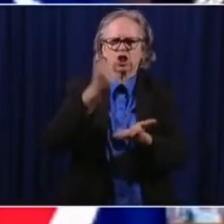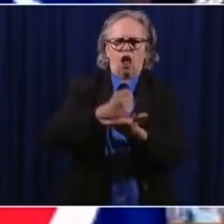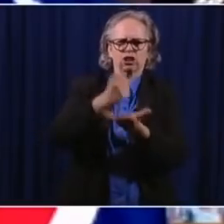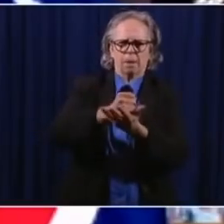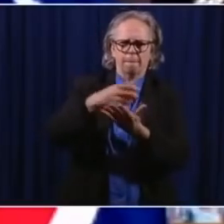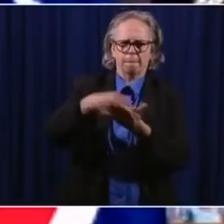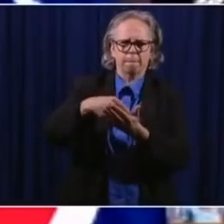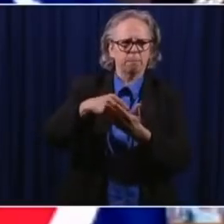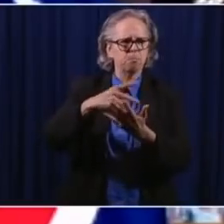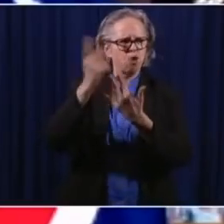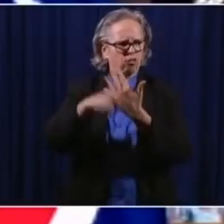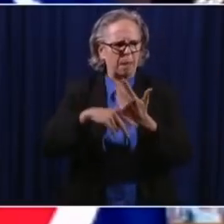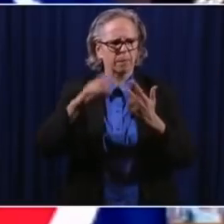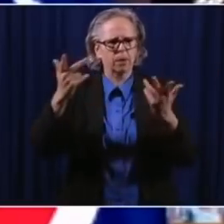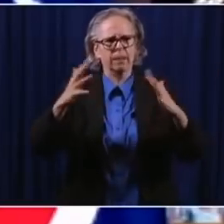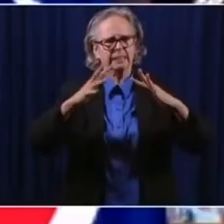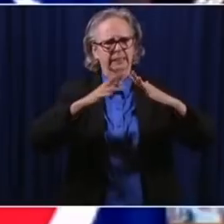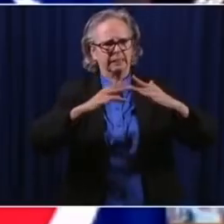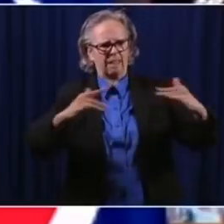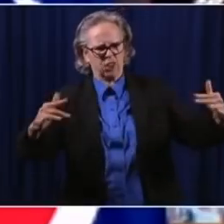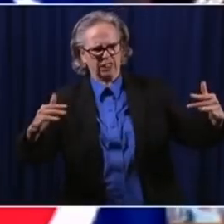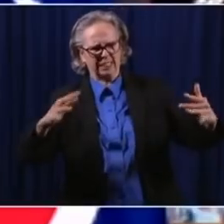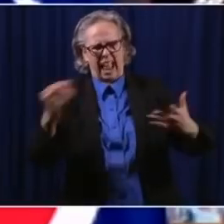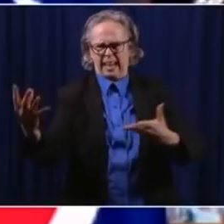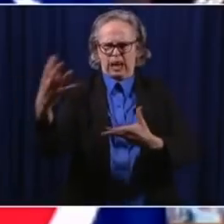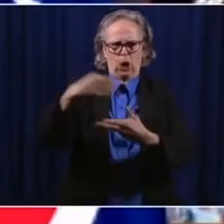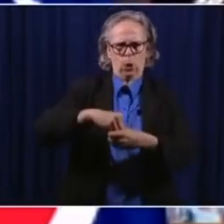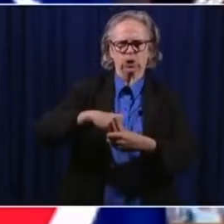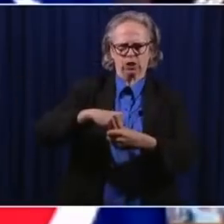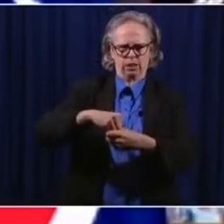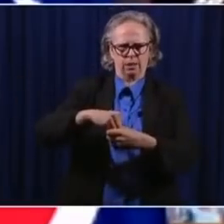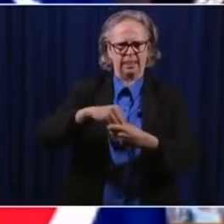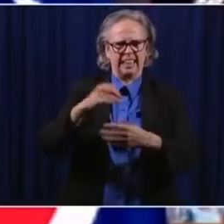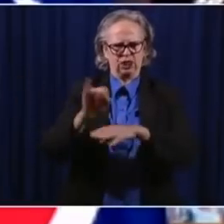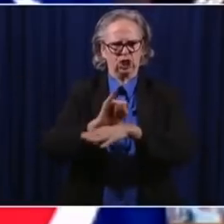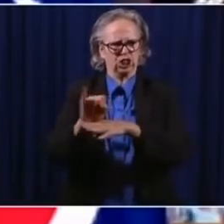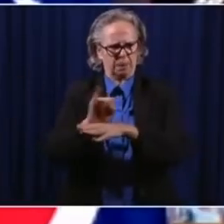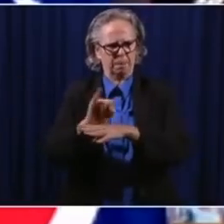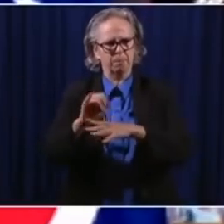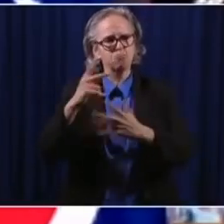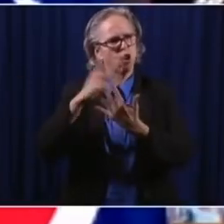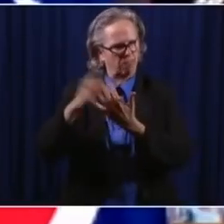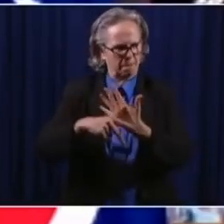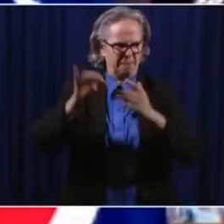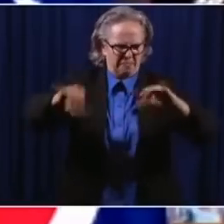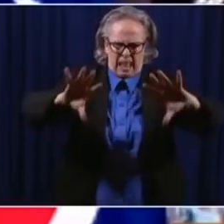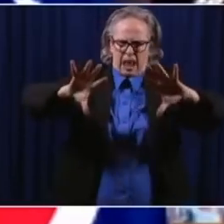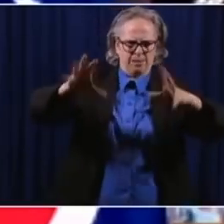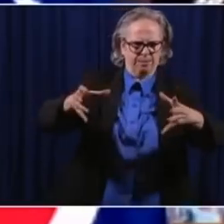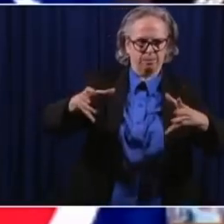Internship Program. And the goal of the Diversity and Inclusion Internship Program is to recruit